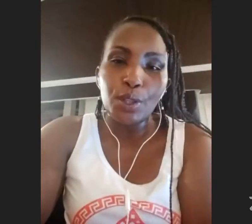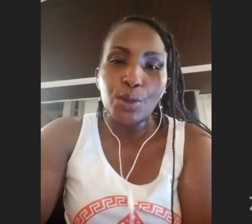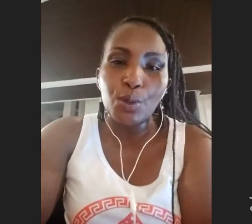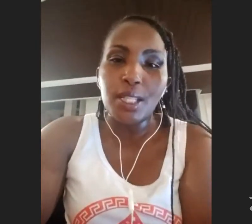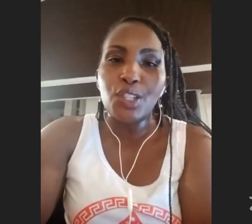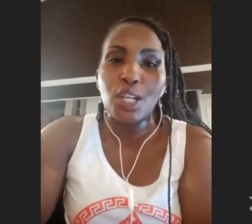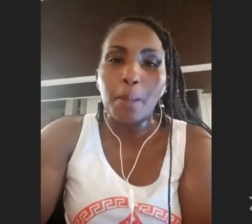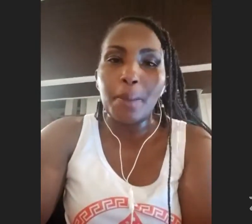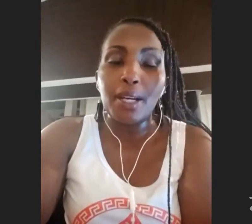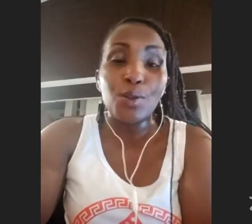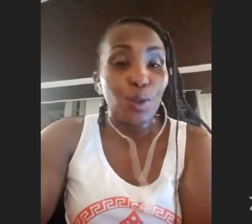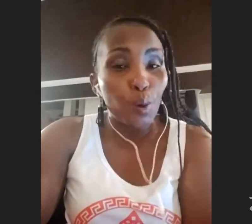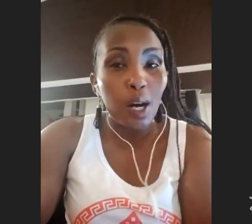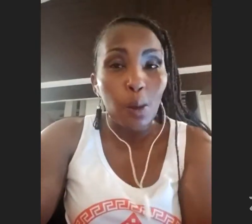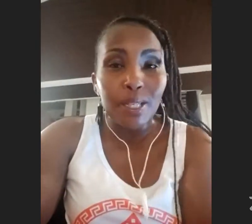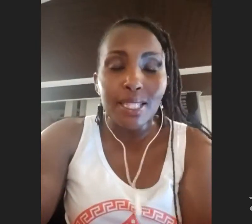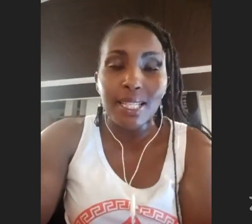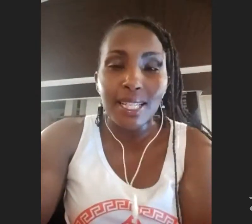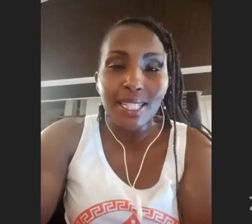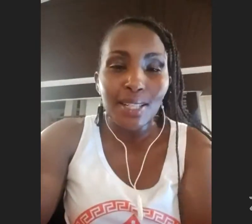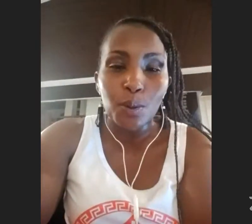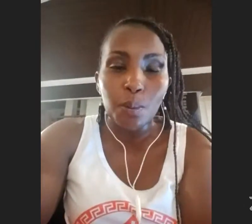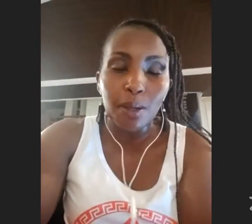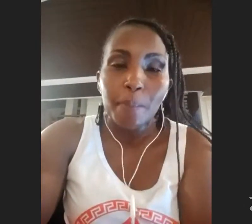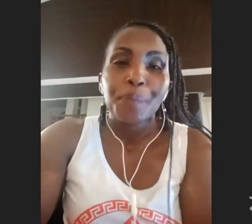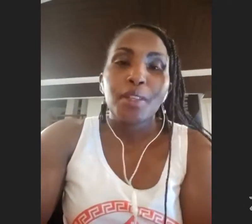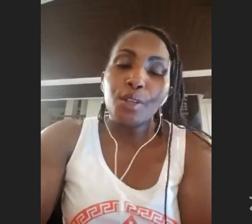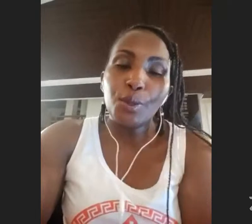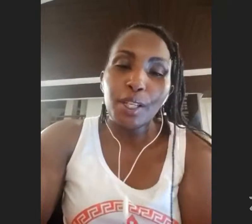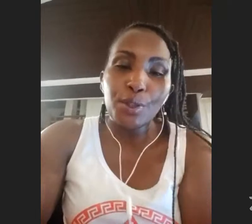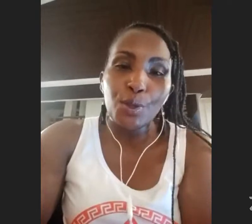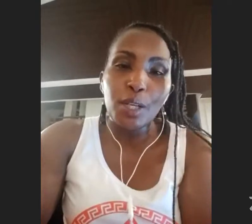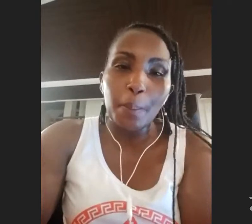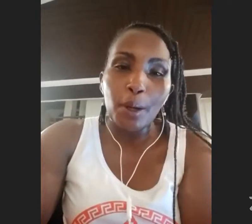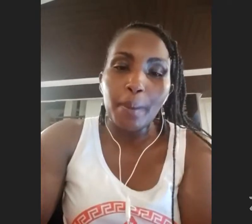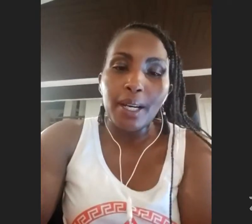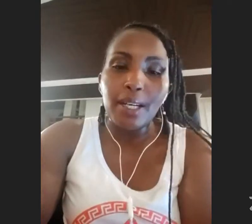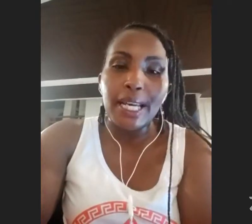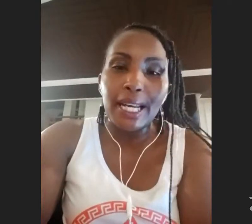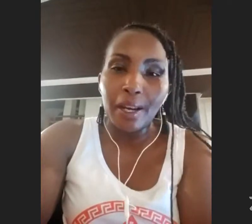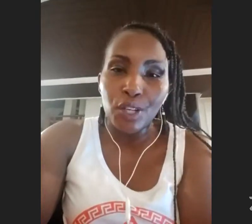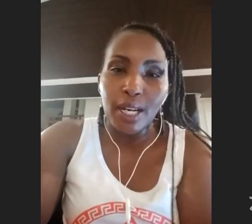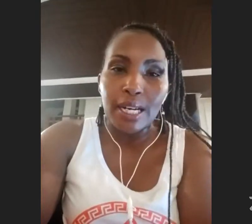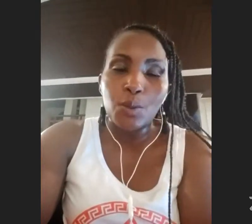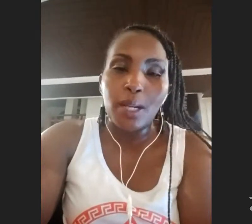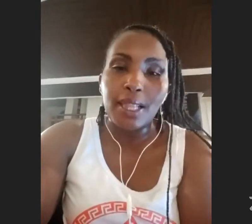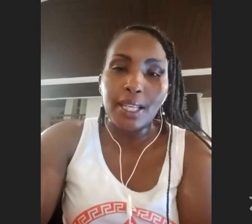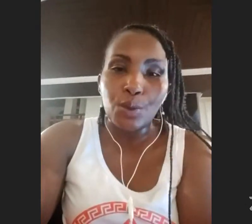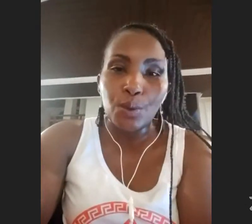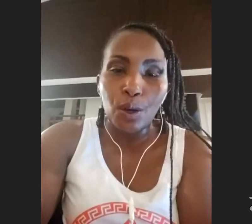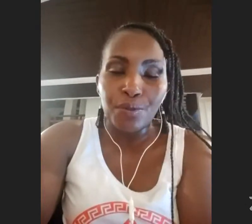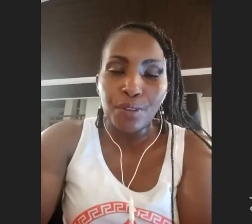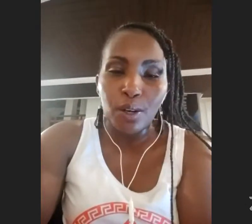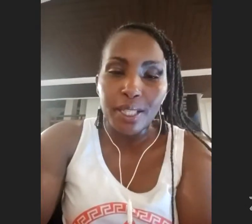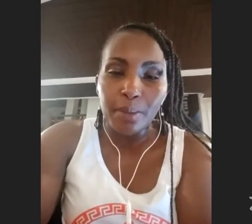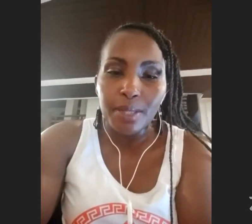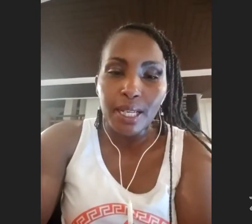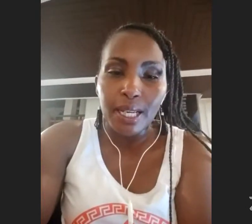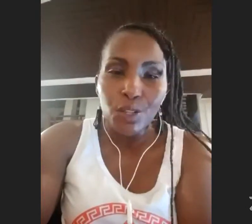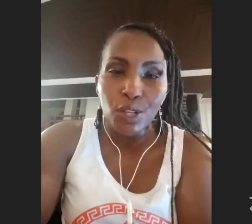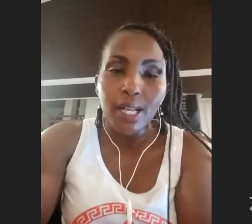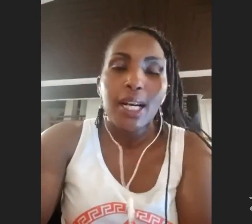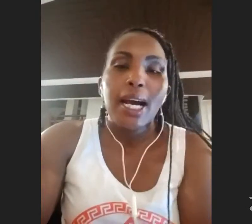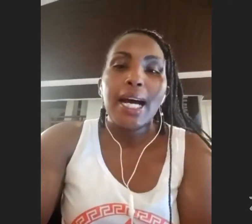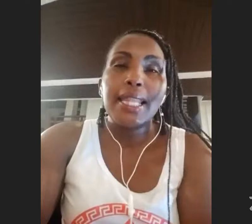you're looking to do CHRP and you don't know how, please get in touch with me. If you're looking to do diploma in HR as well, they do offer exams